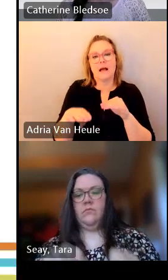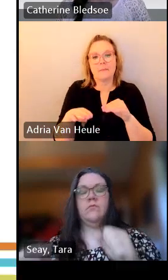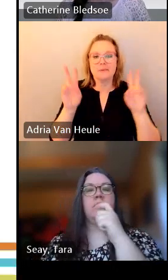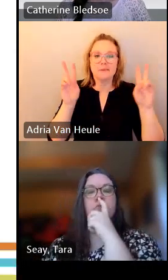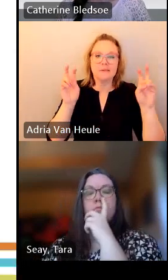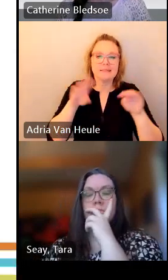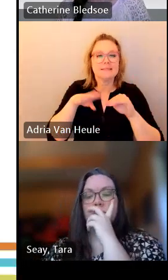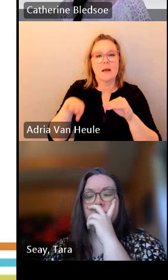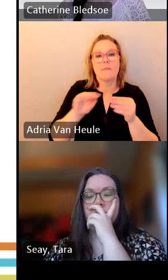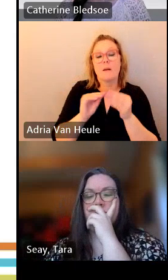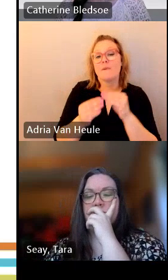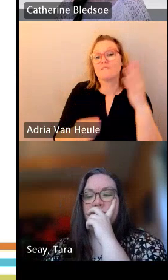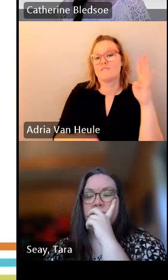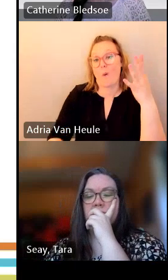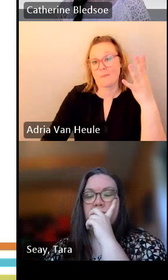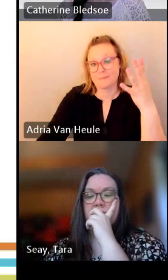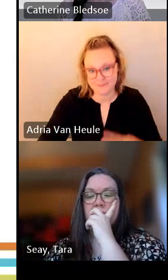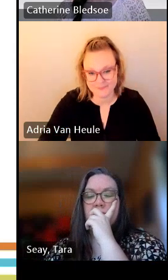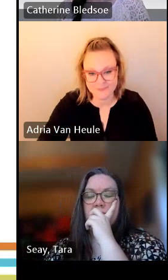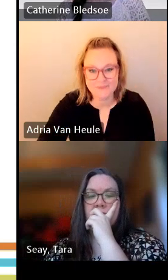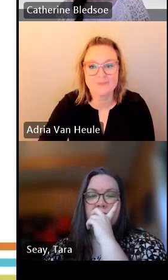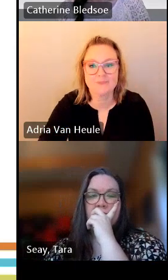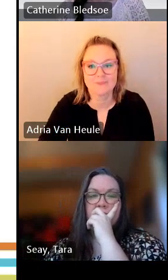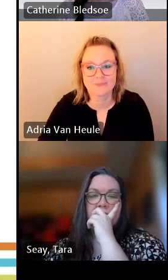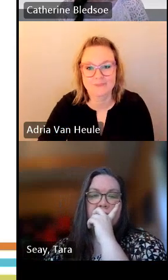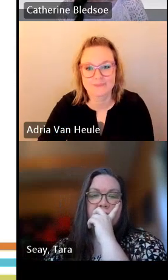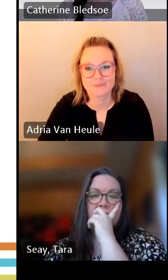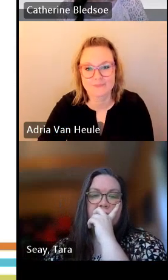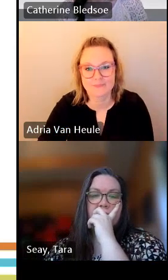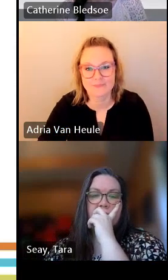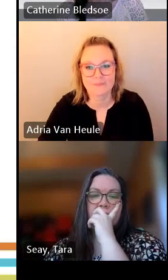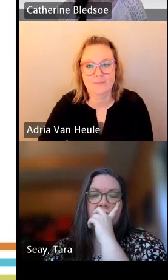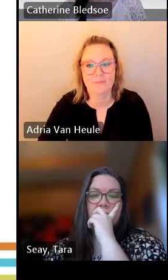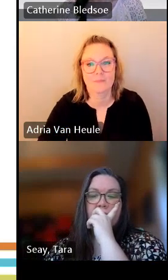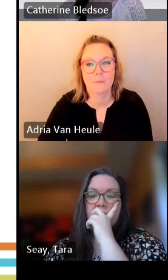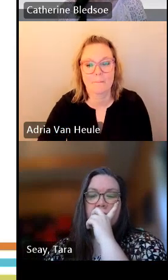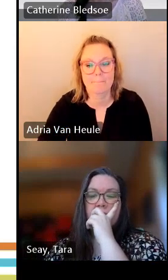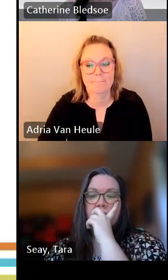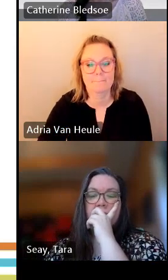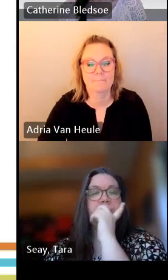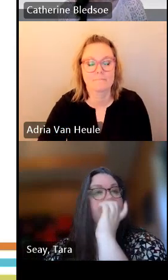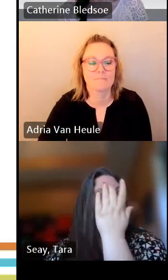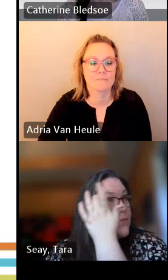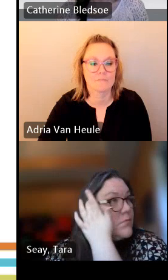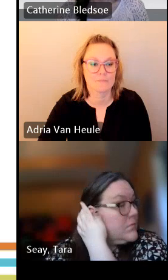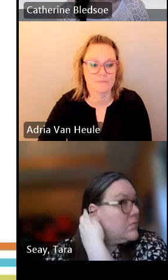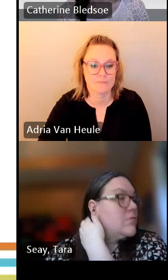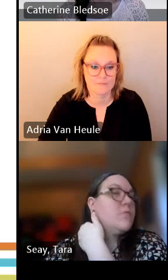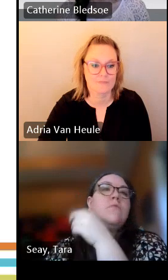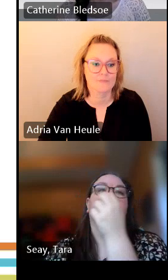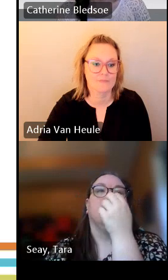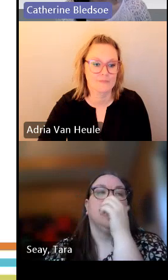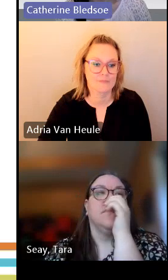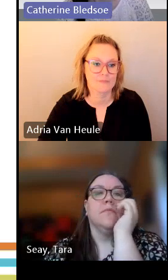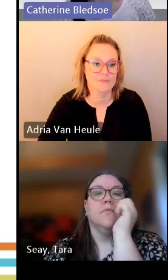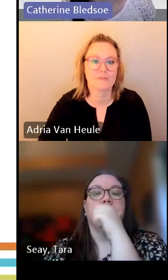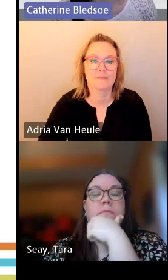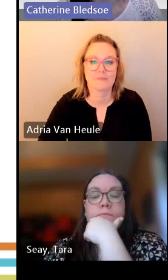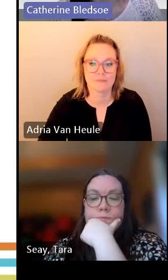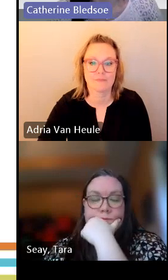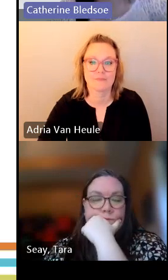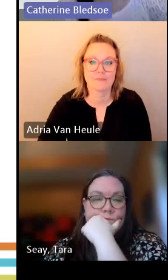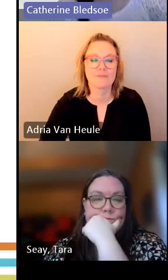Okay, I believe I'm going to turn things back to Catherine. We just have a little bit more information, and then we'll have time for questions. Perfect.